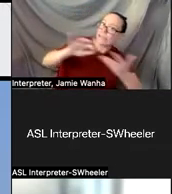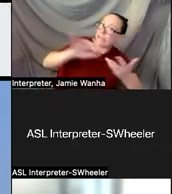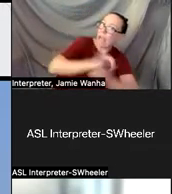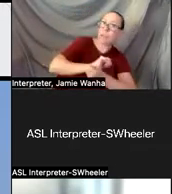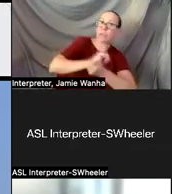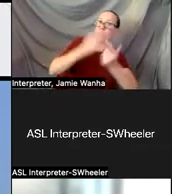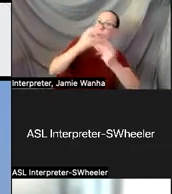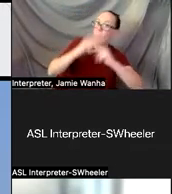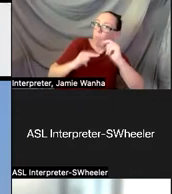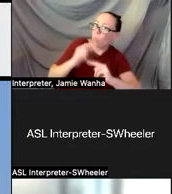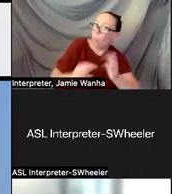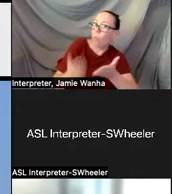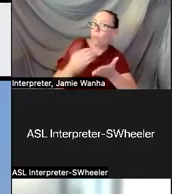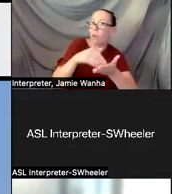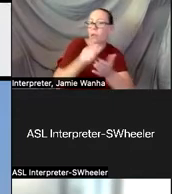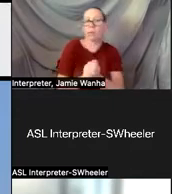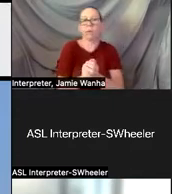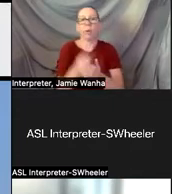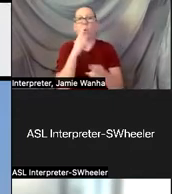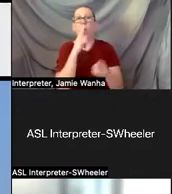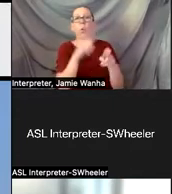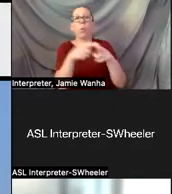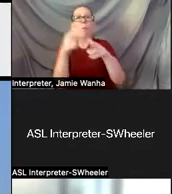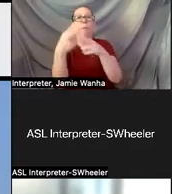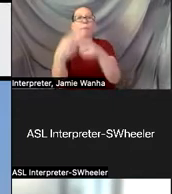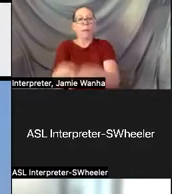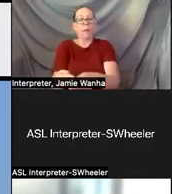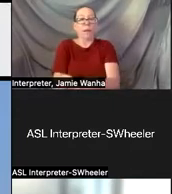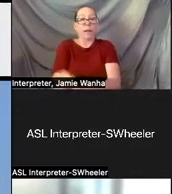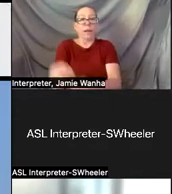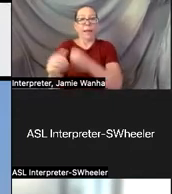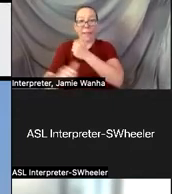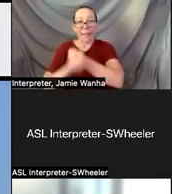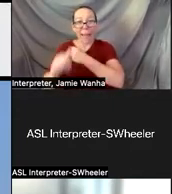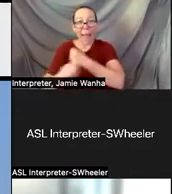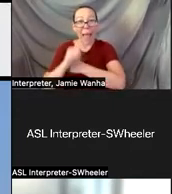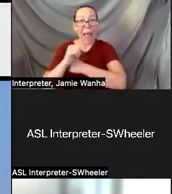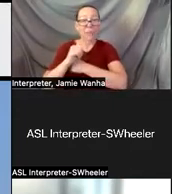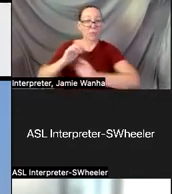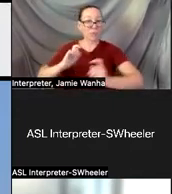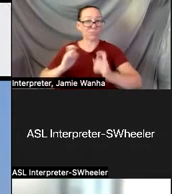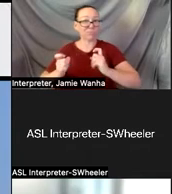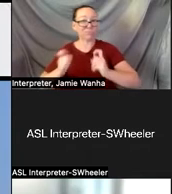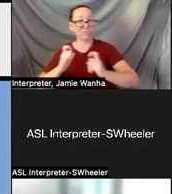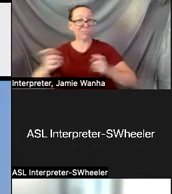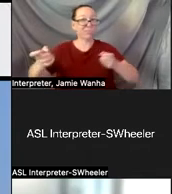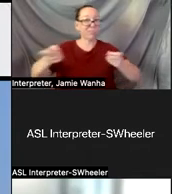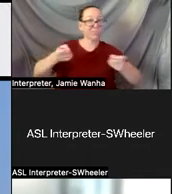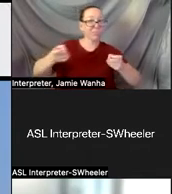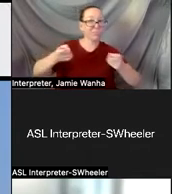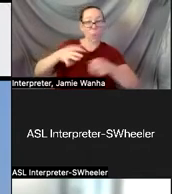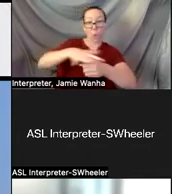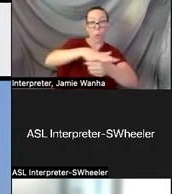I mentioned hazard mitigation. We want to be able to focus when locally, if there are,